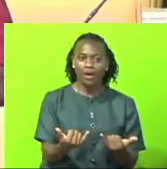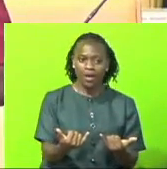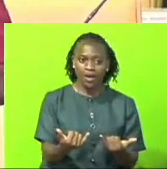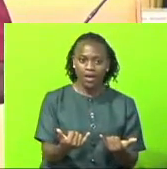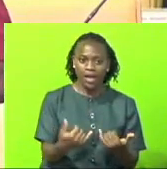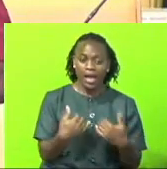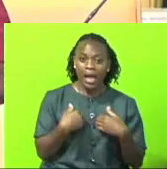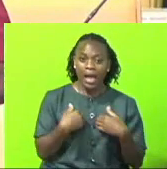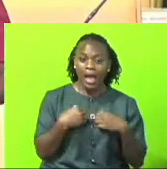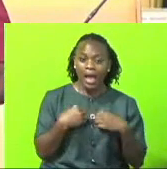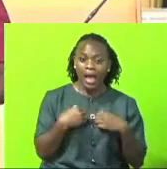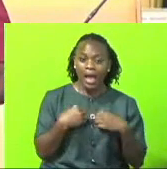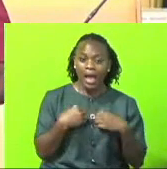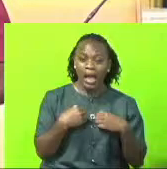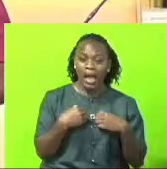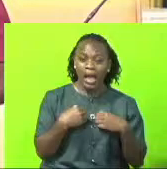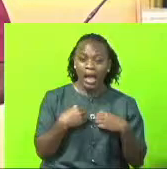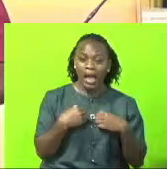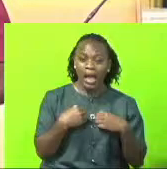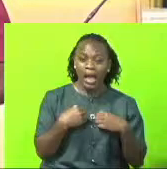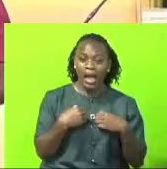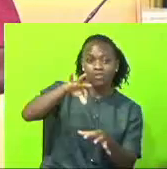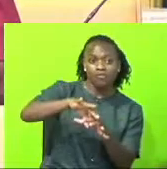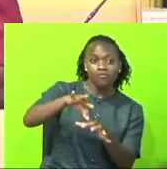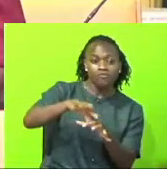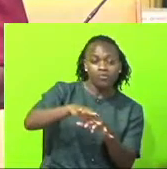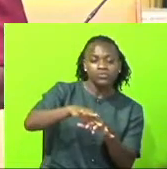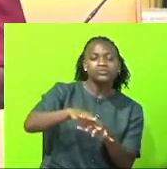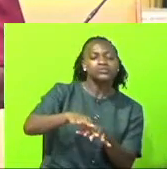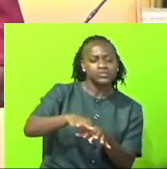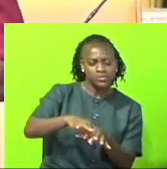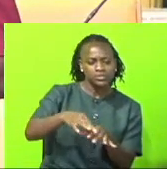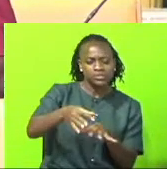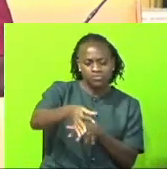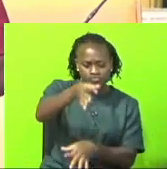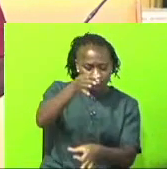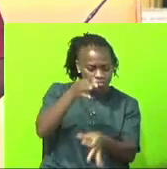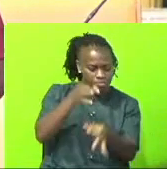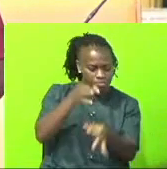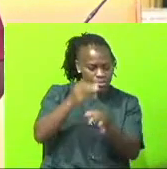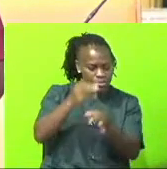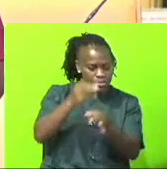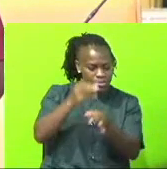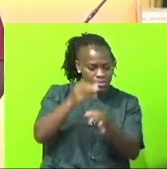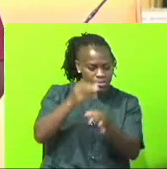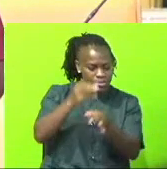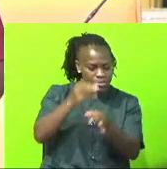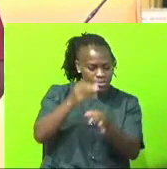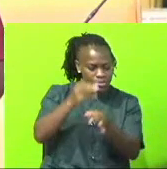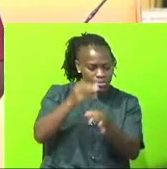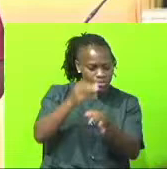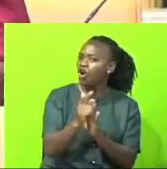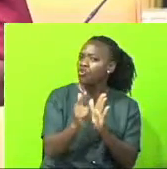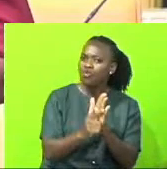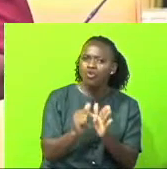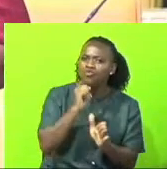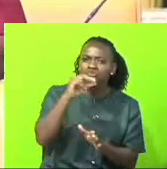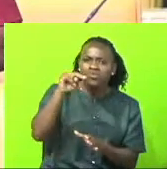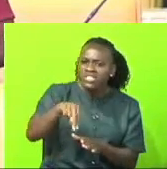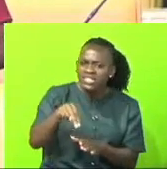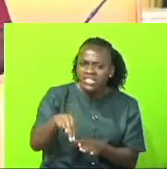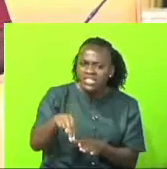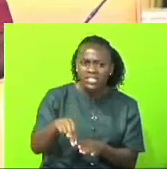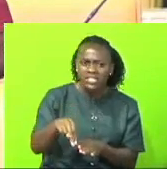the opportunity to be elected to replace him, as it were. That is operation of law. There was no need